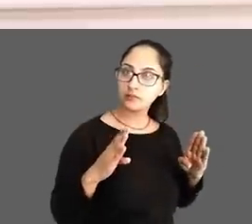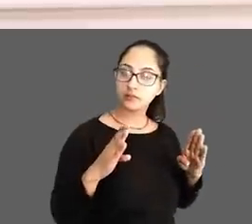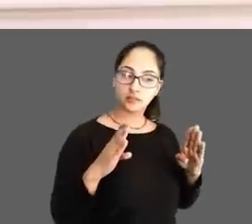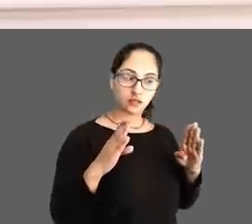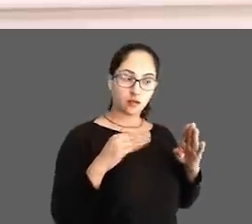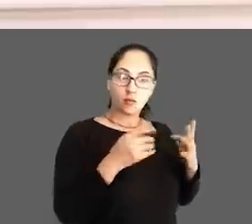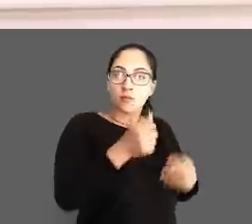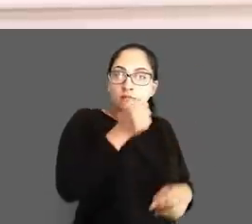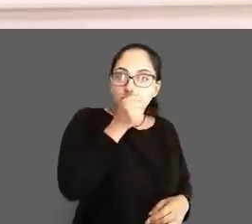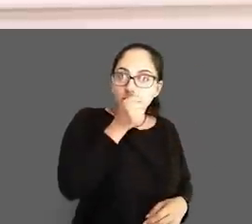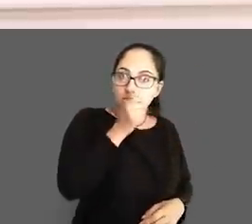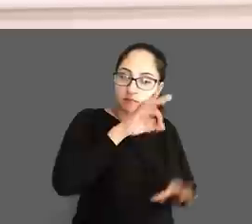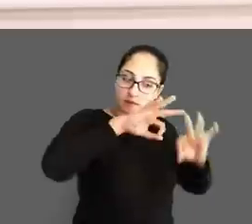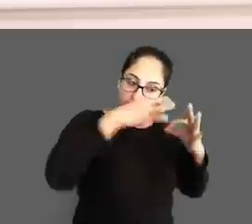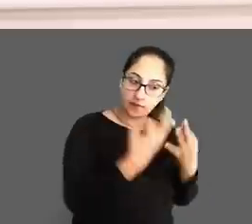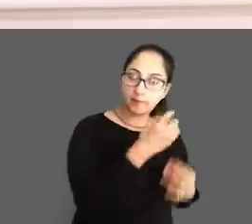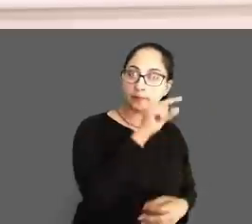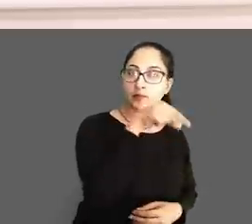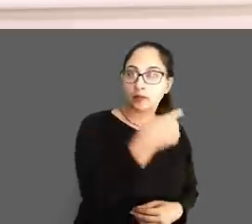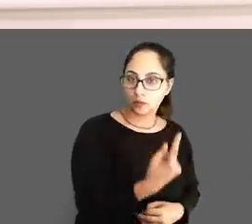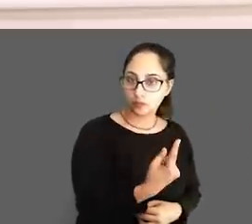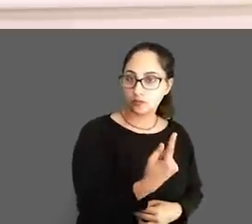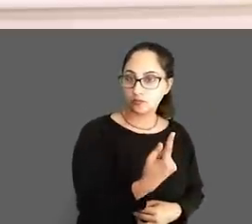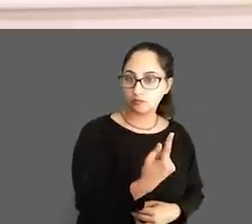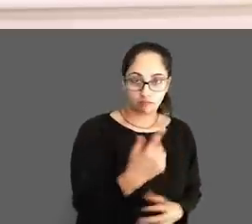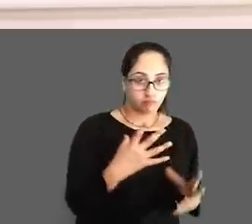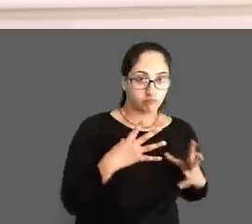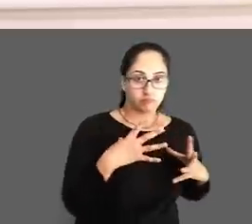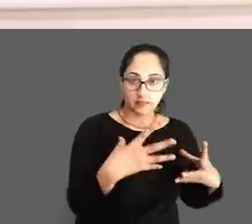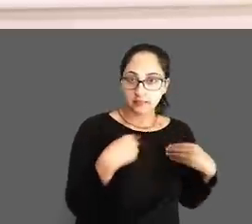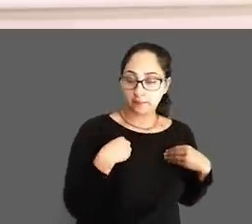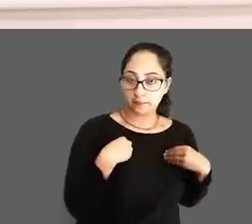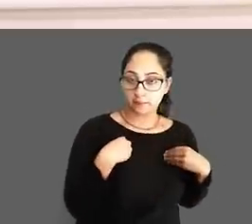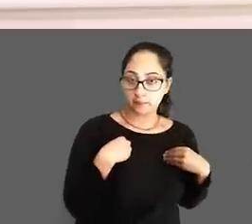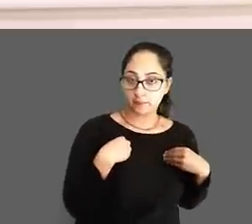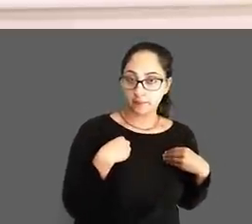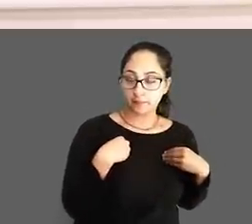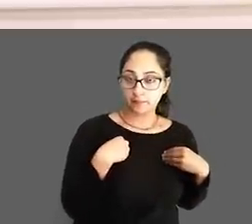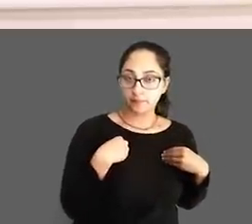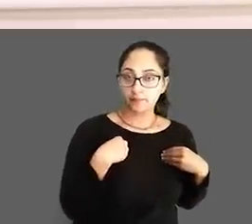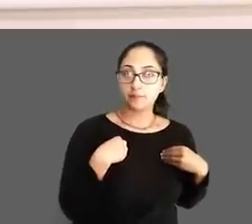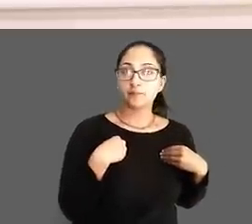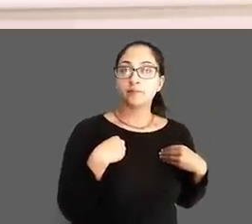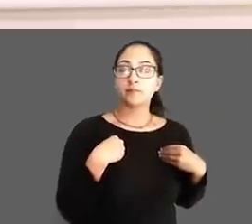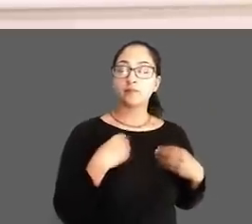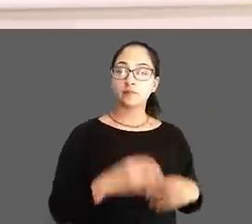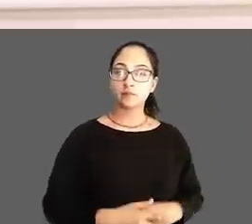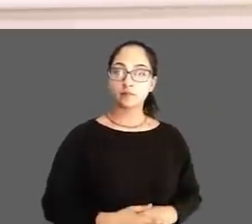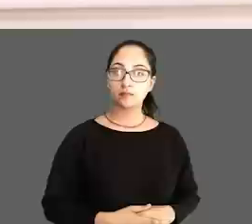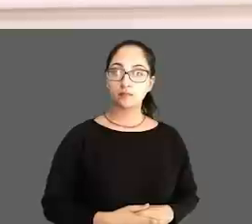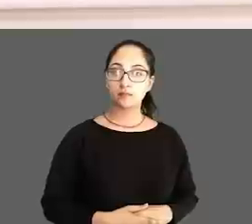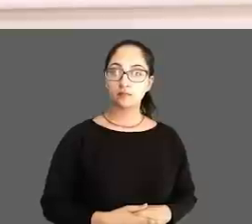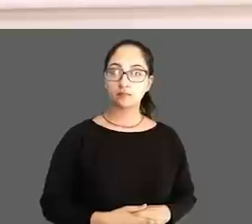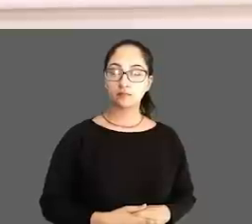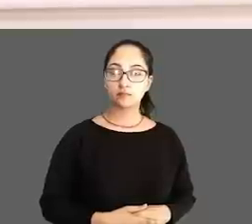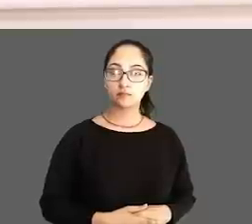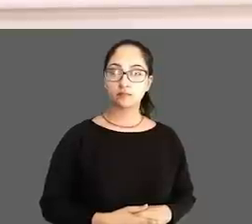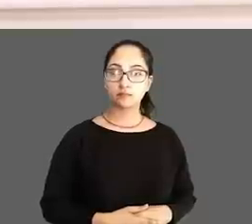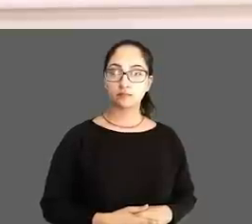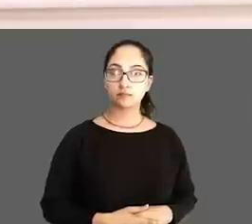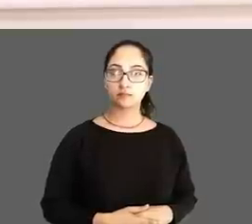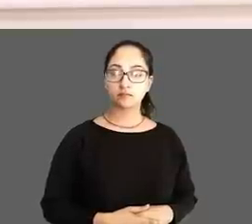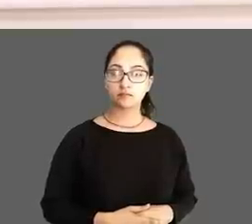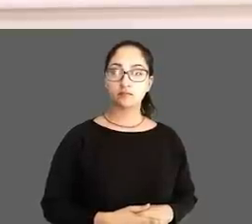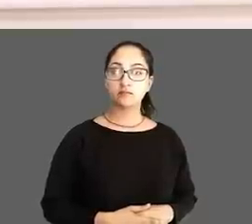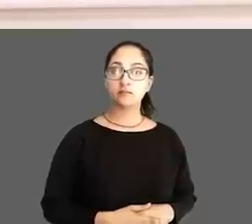notion of wanting privacy for such matters is okay. Not only in the family